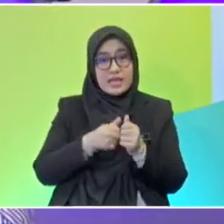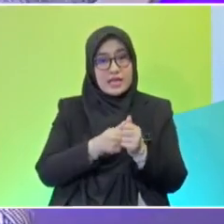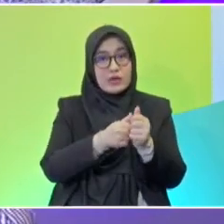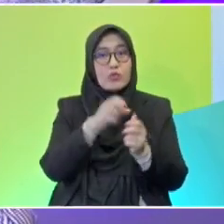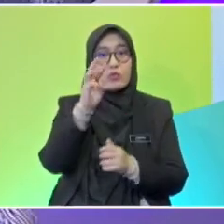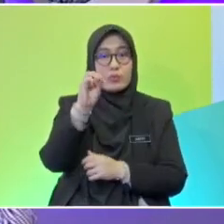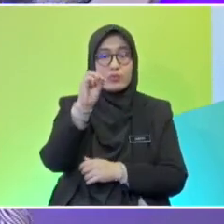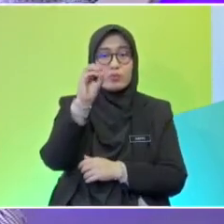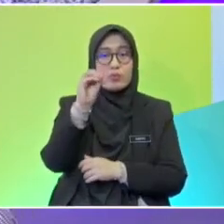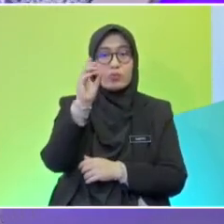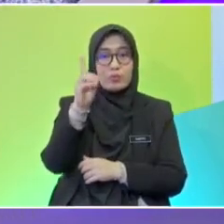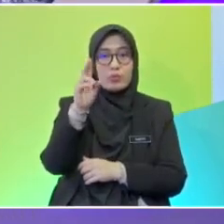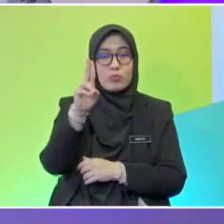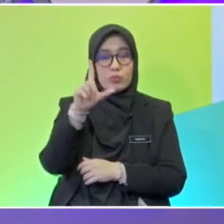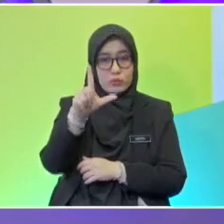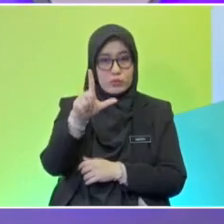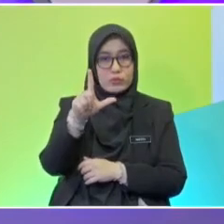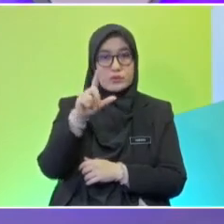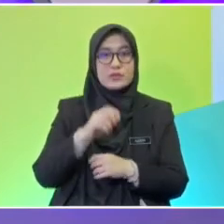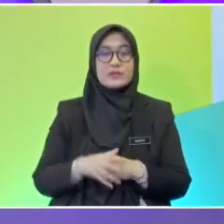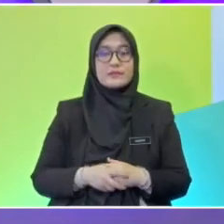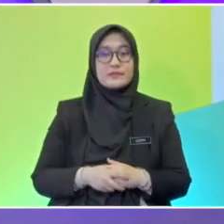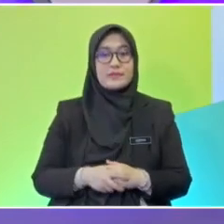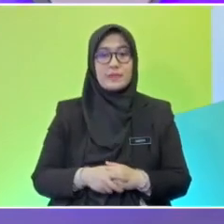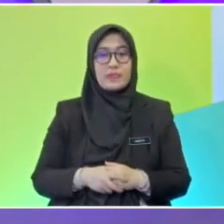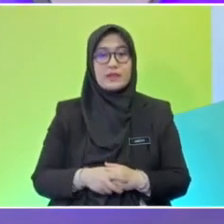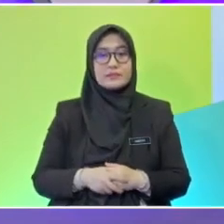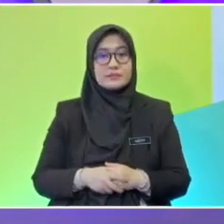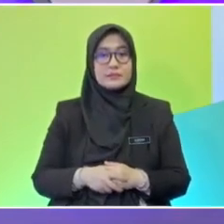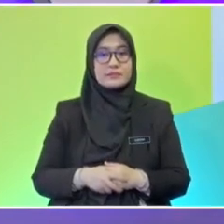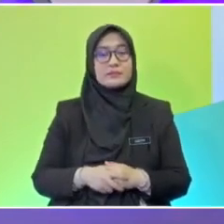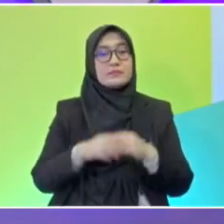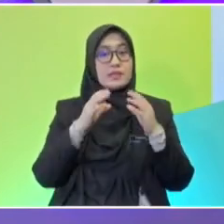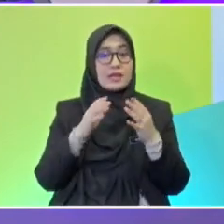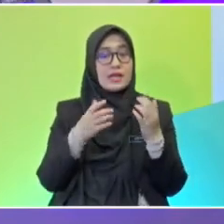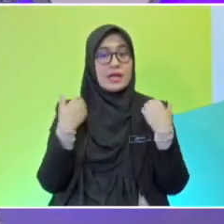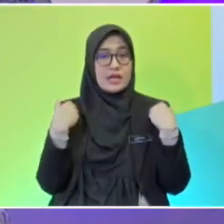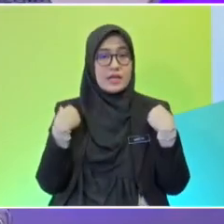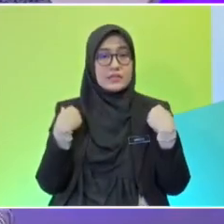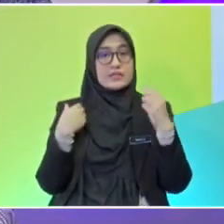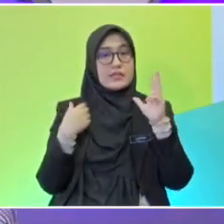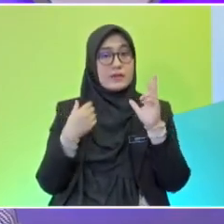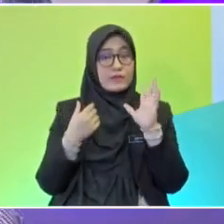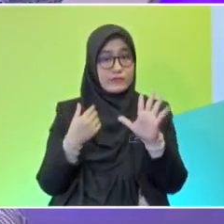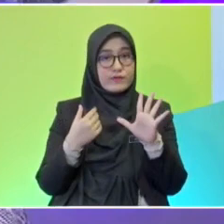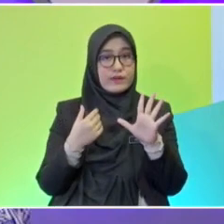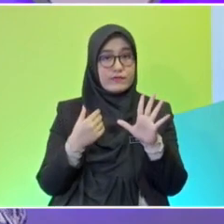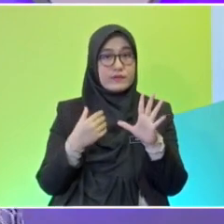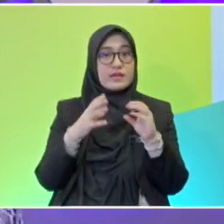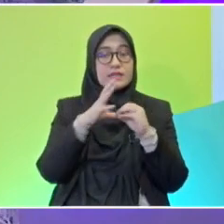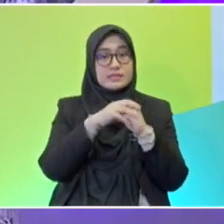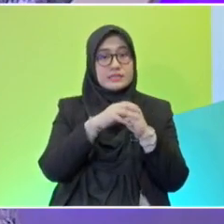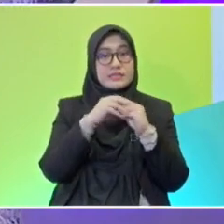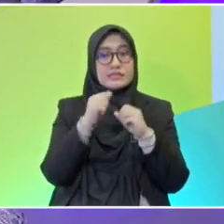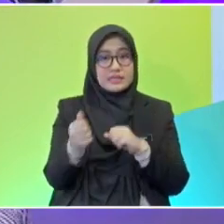have got listening, speaking, reading, writing, and language arts. So these 5 skills are explained in